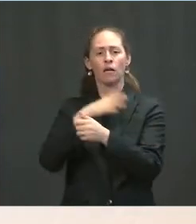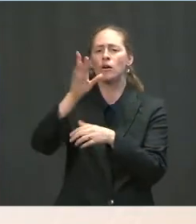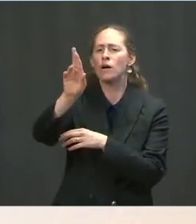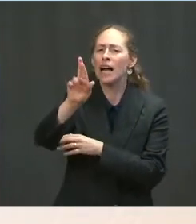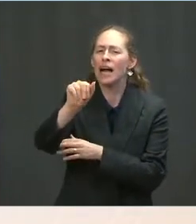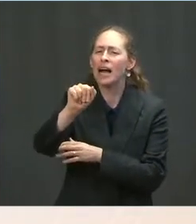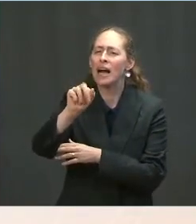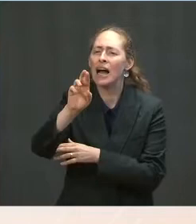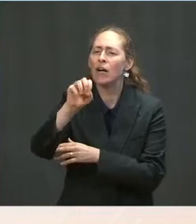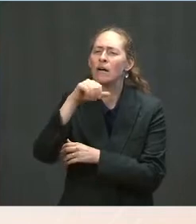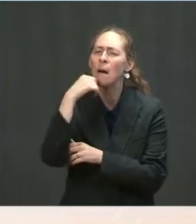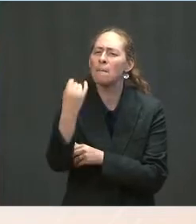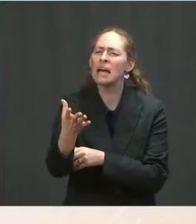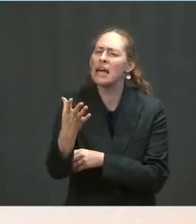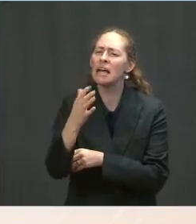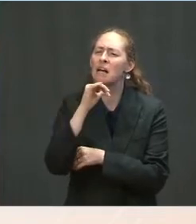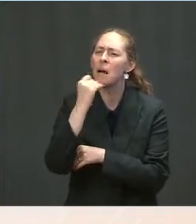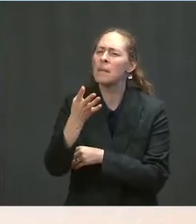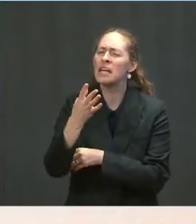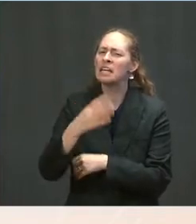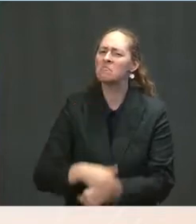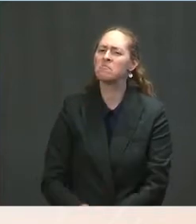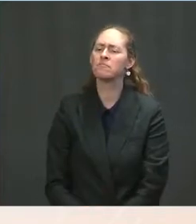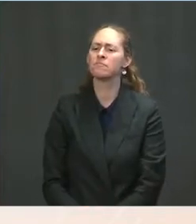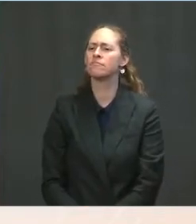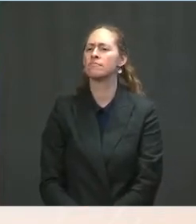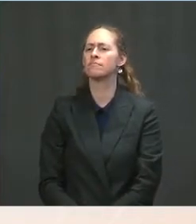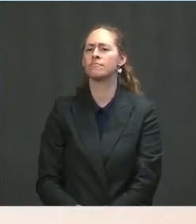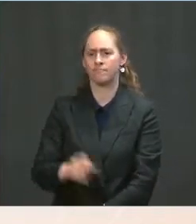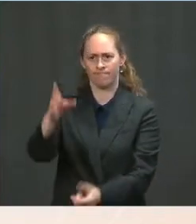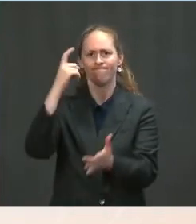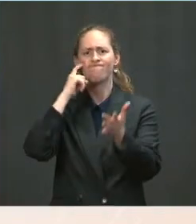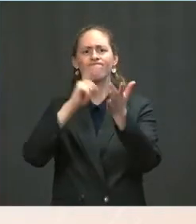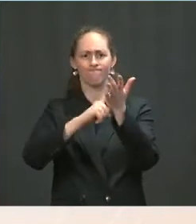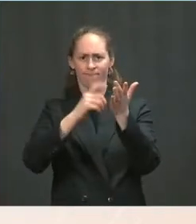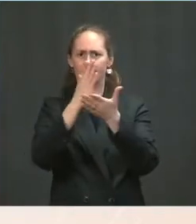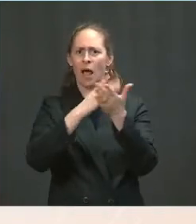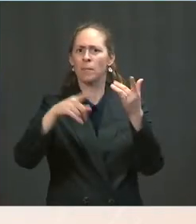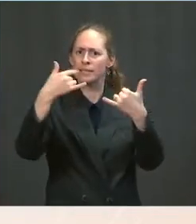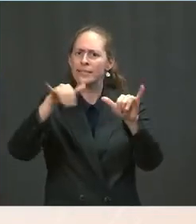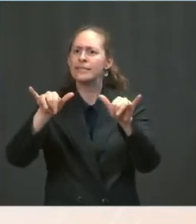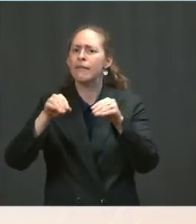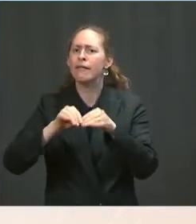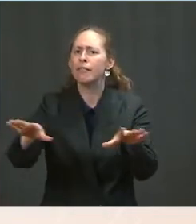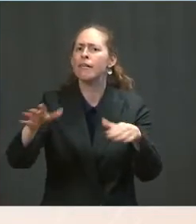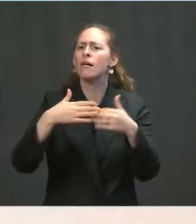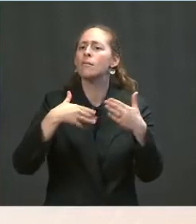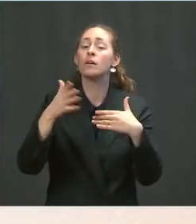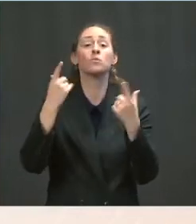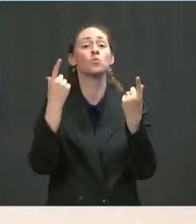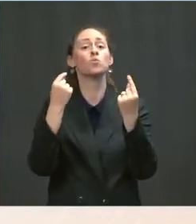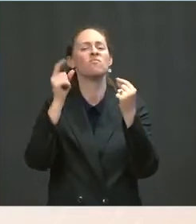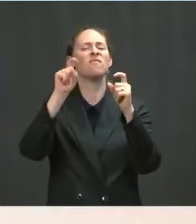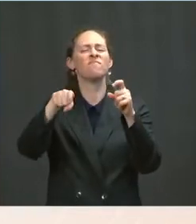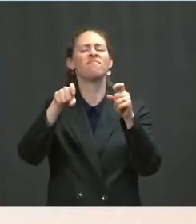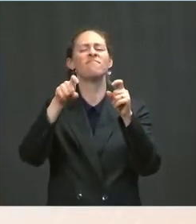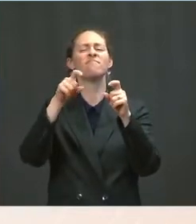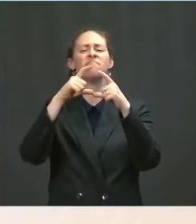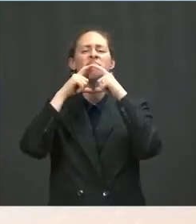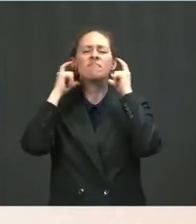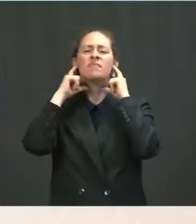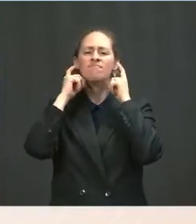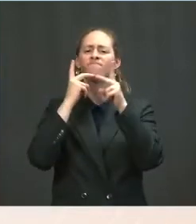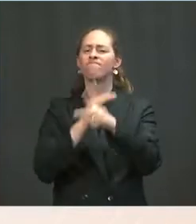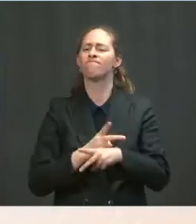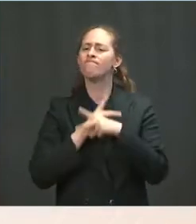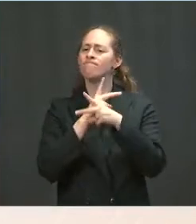is, because they do know that there are some breakthrough cases, we have to make sure we're masked. And so again, we just have to continue to make